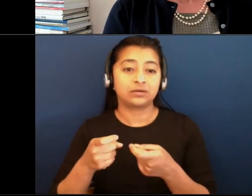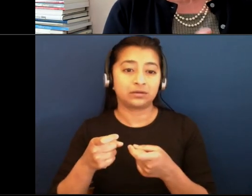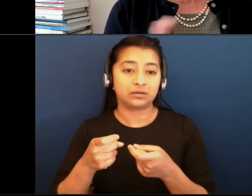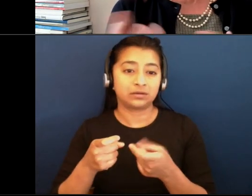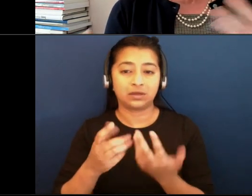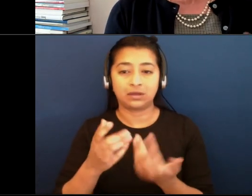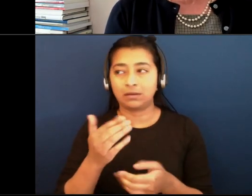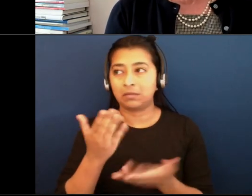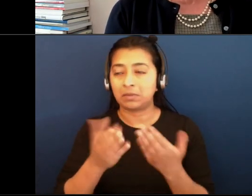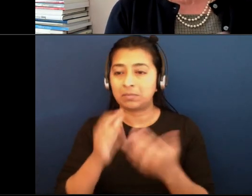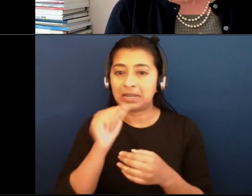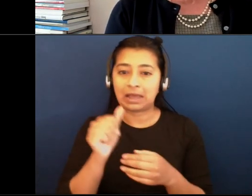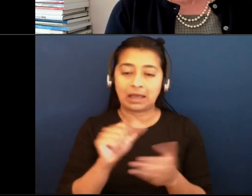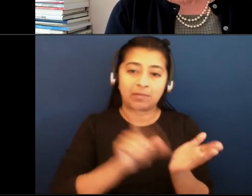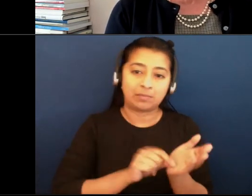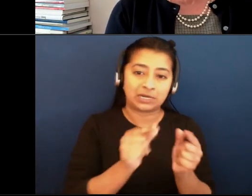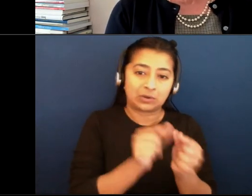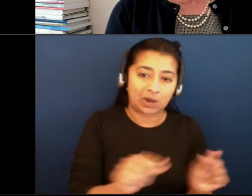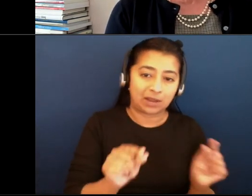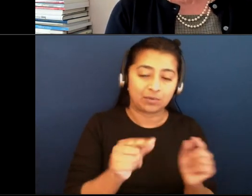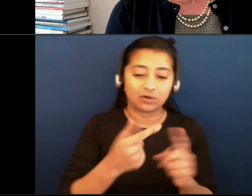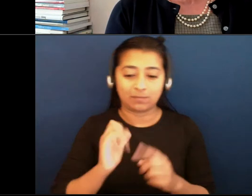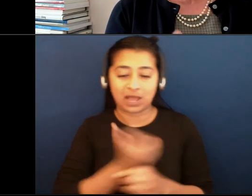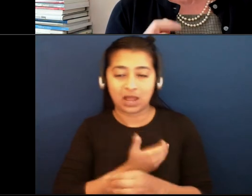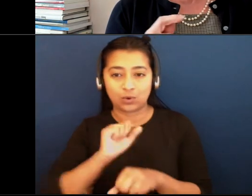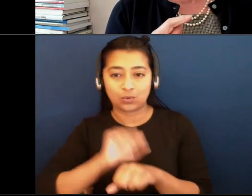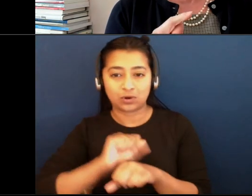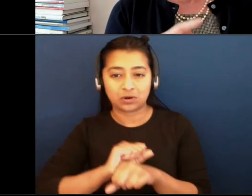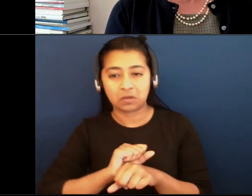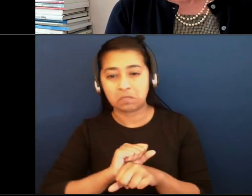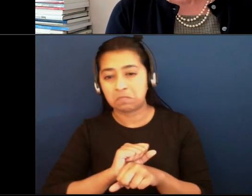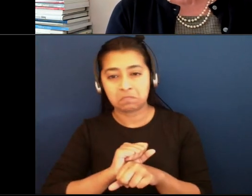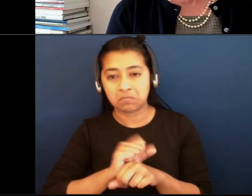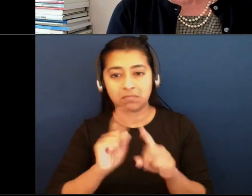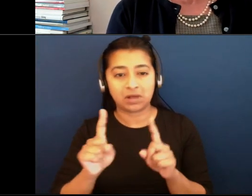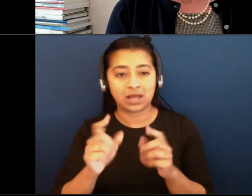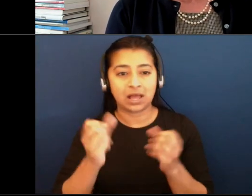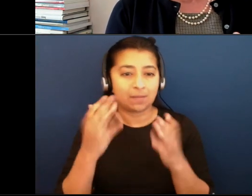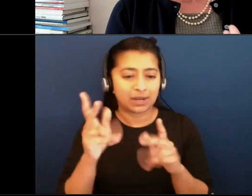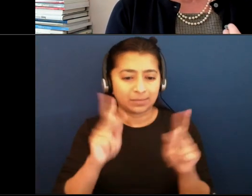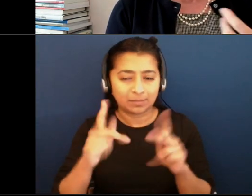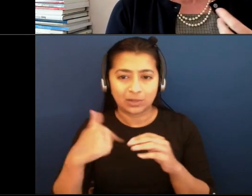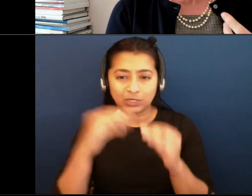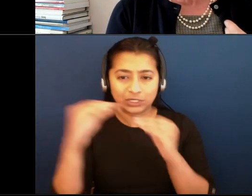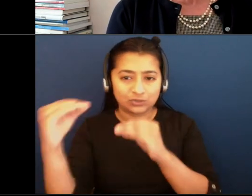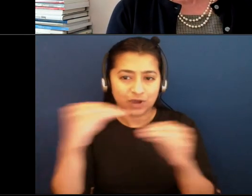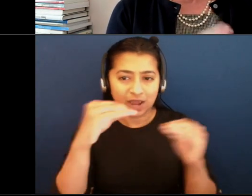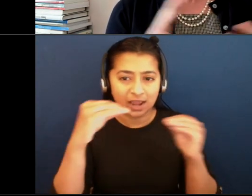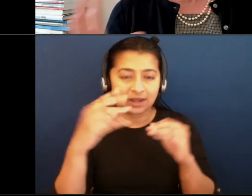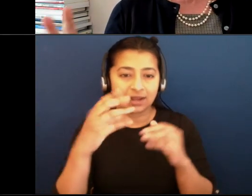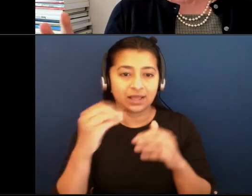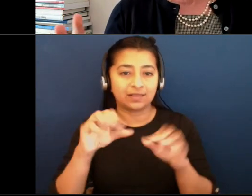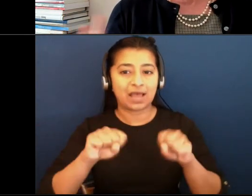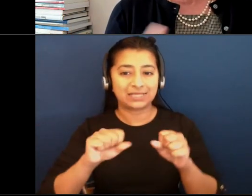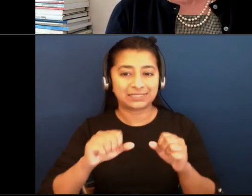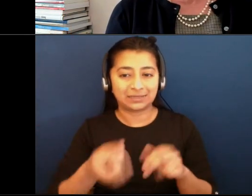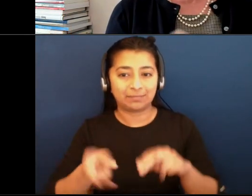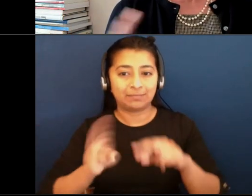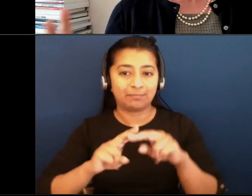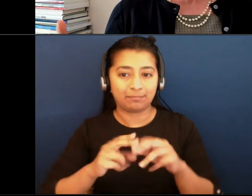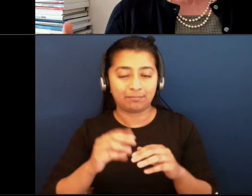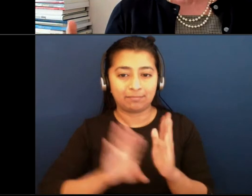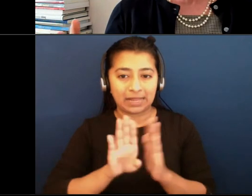publishing a grammar on, you know, from our work, but the number of people who were trained, the capacity building, all these,